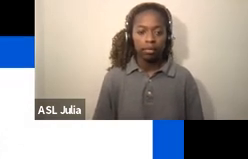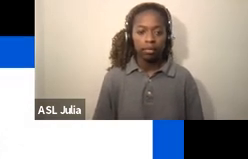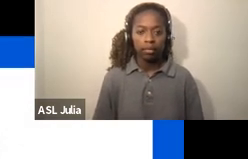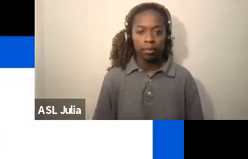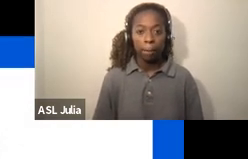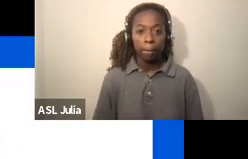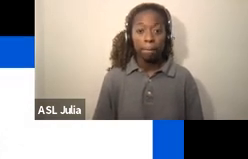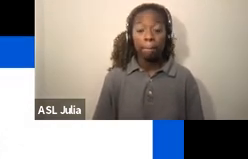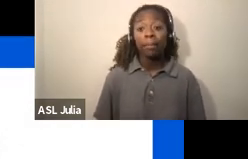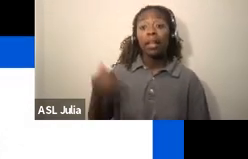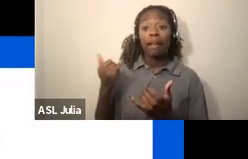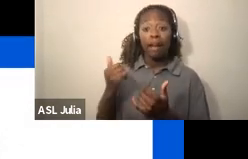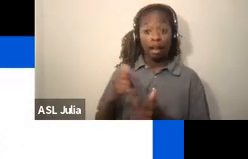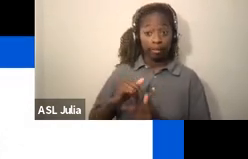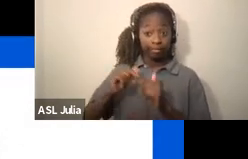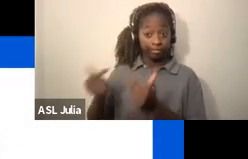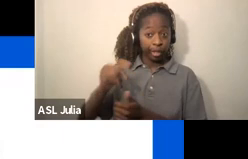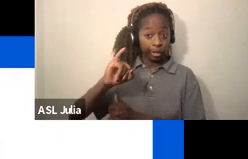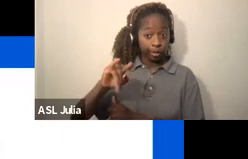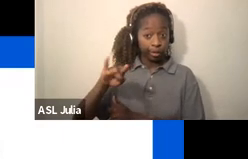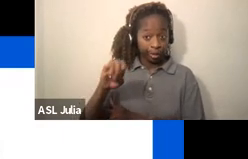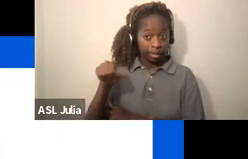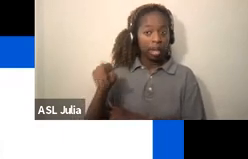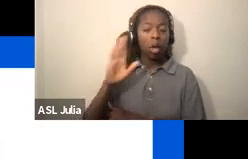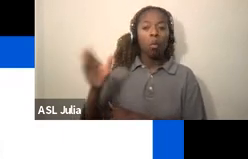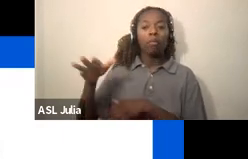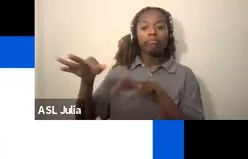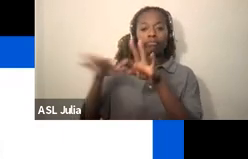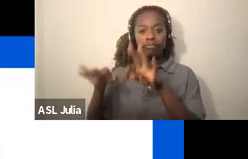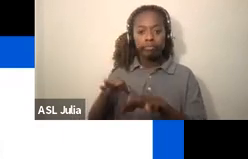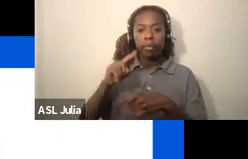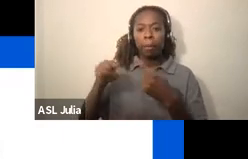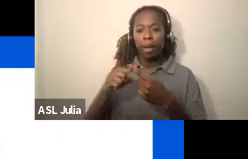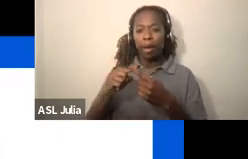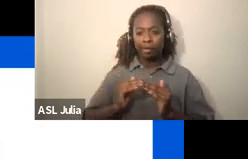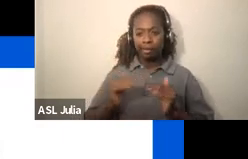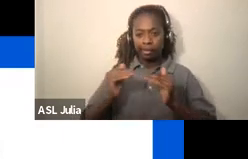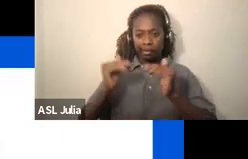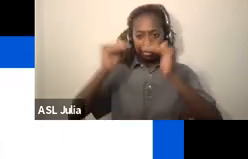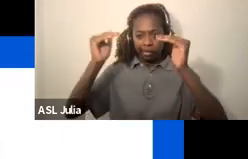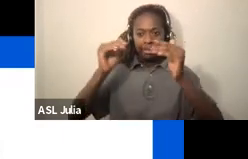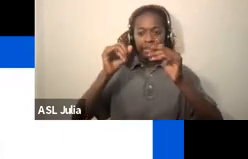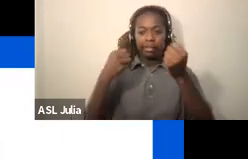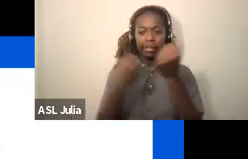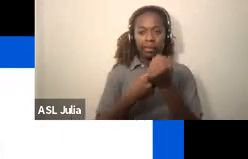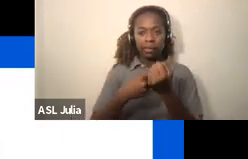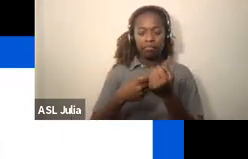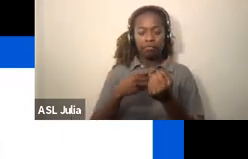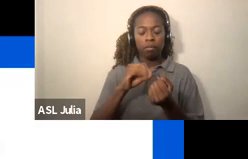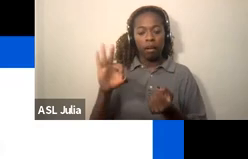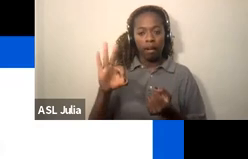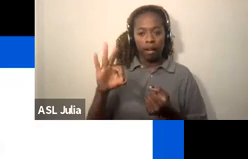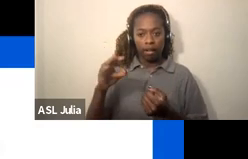so jody has been just going to speak a little bit about um the massachusetts multi-tiered systems of support and the adult work that needs to